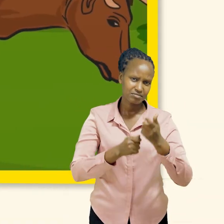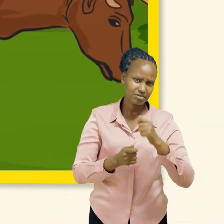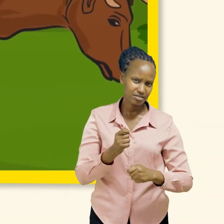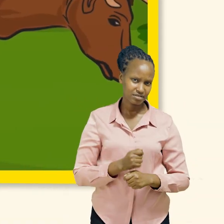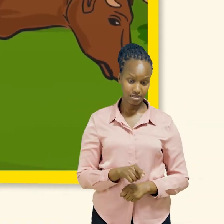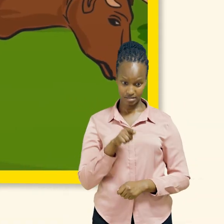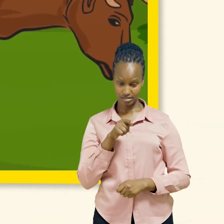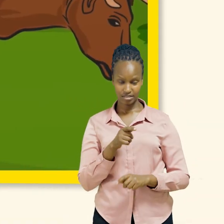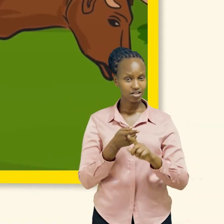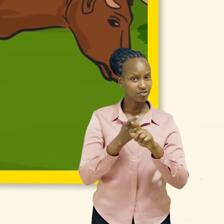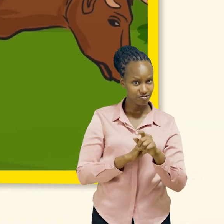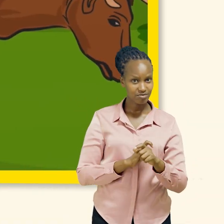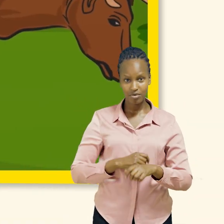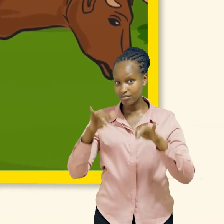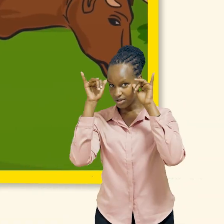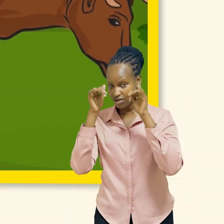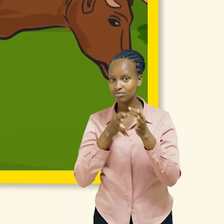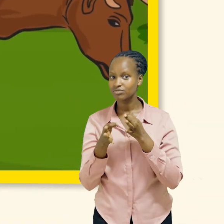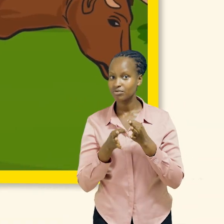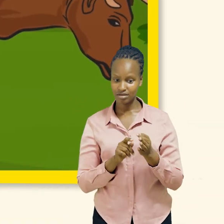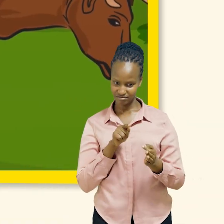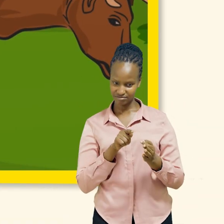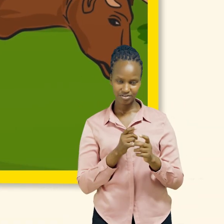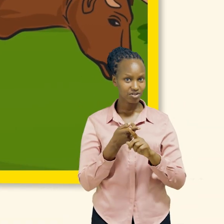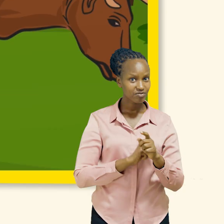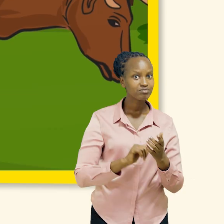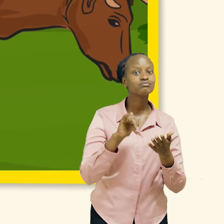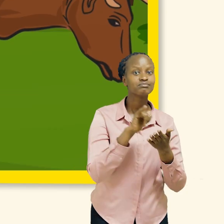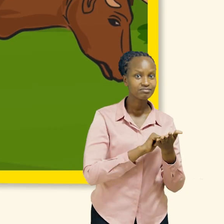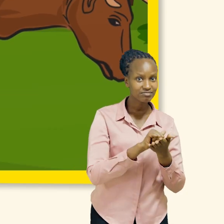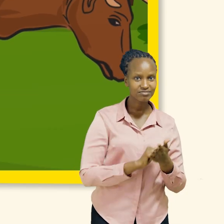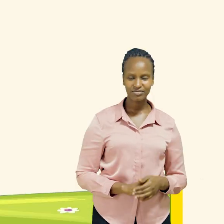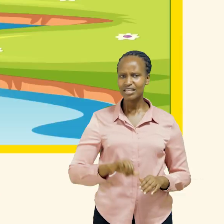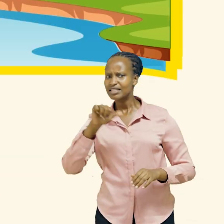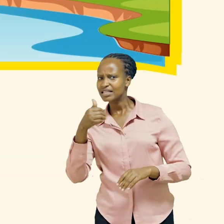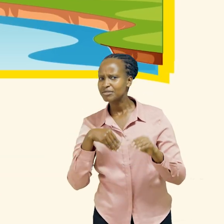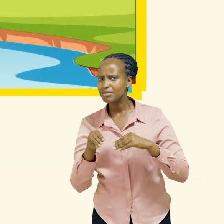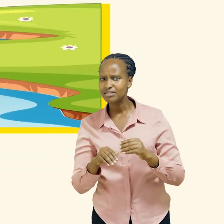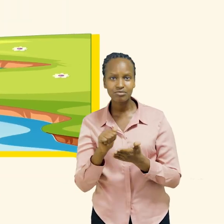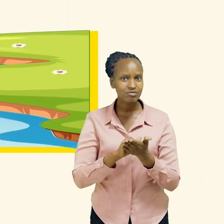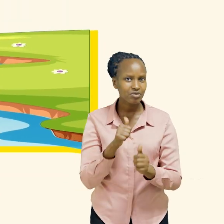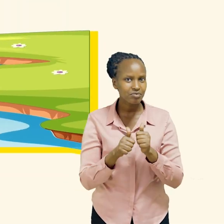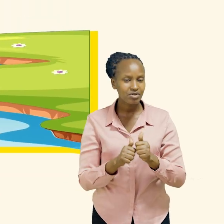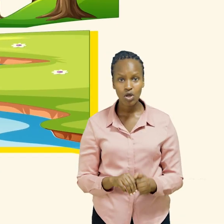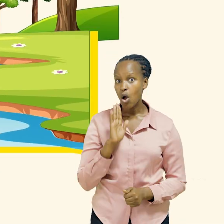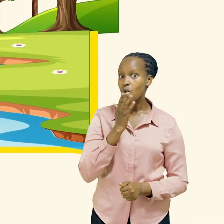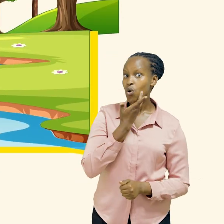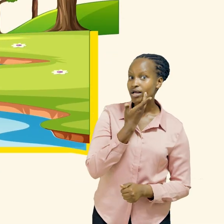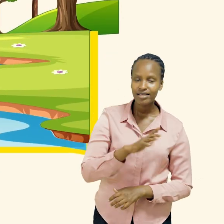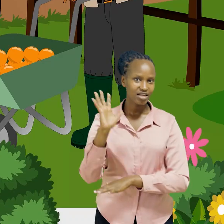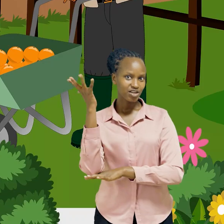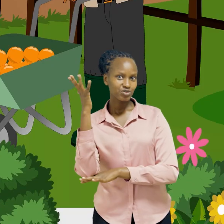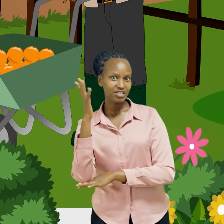Milk comes from cows, so it is natural. What other natural materials can you see? Water!